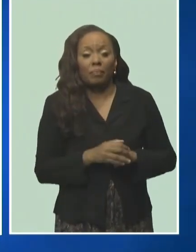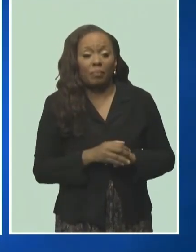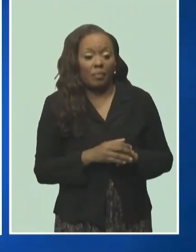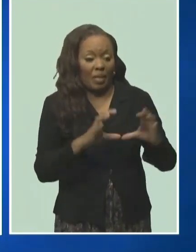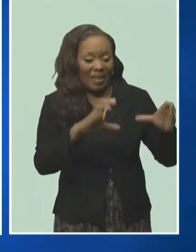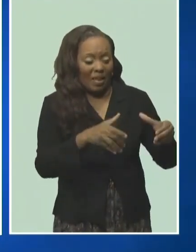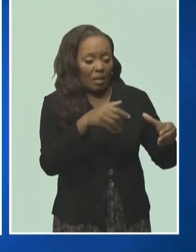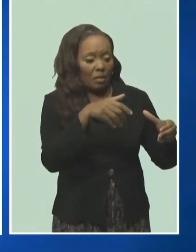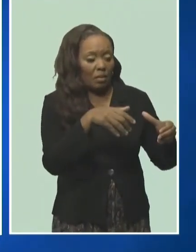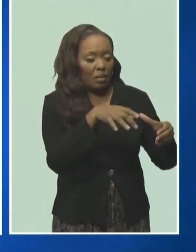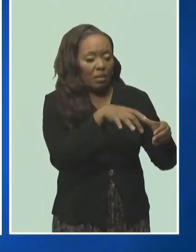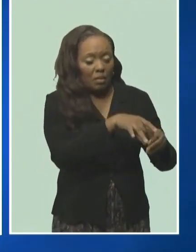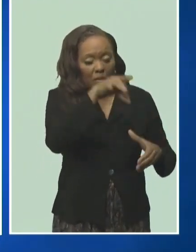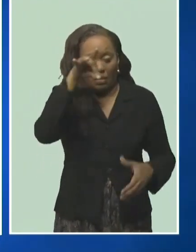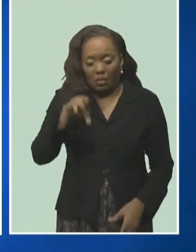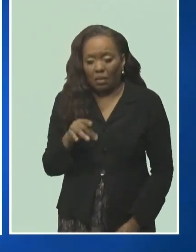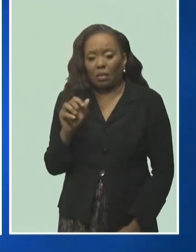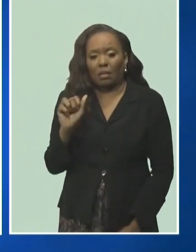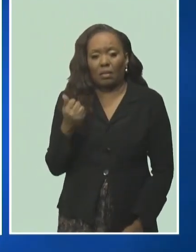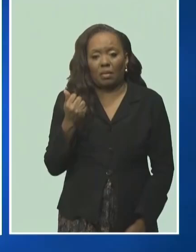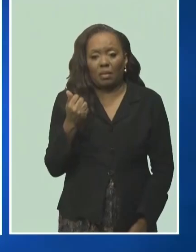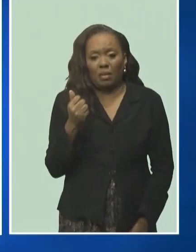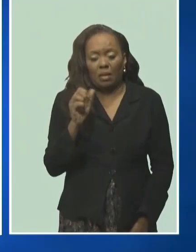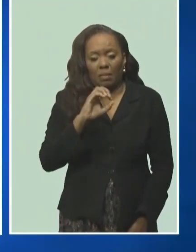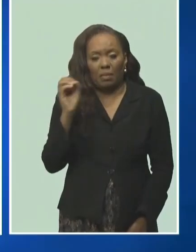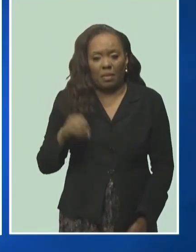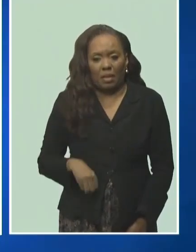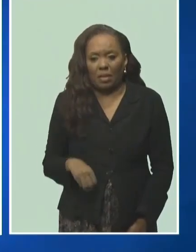10% of 5,000 is 500.